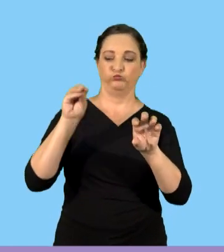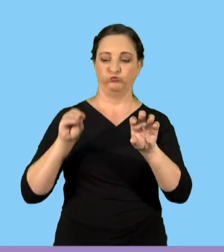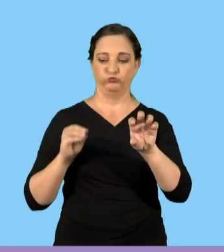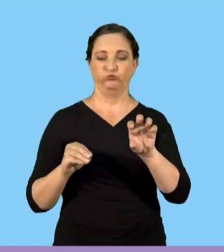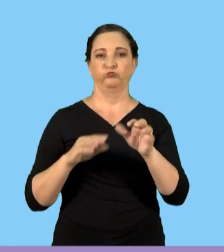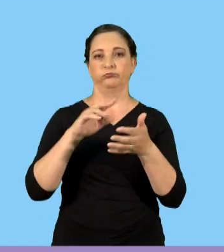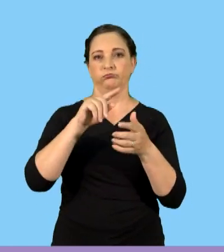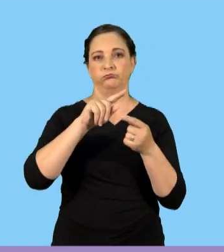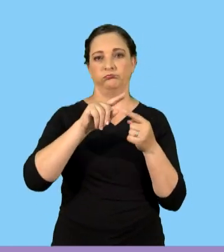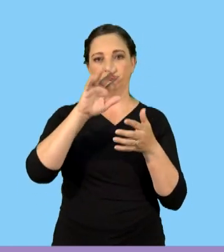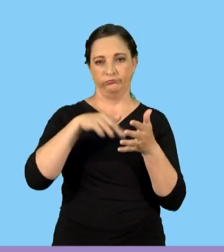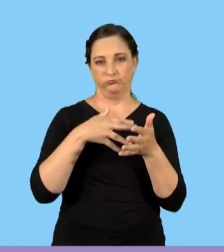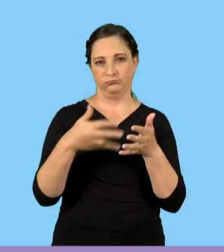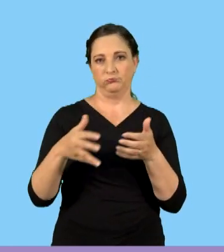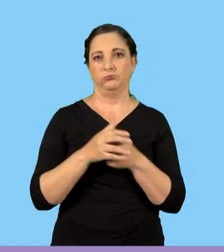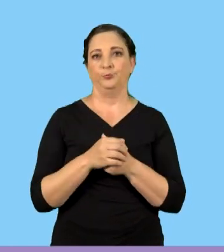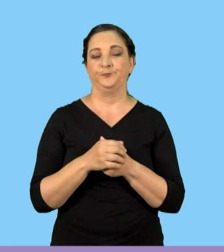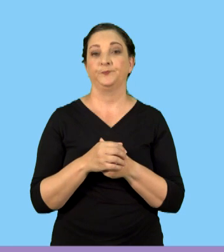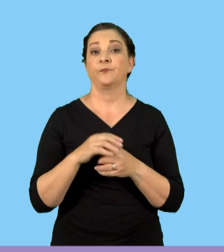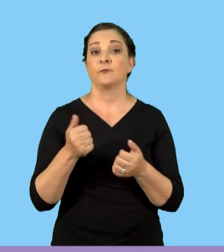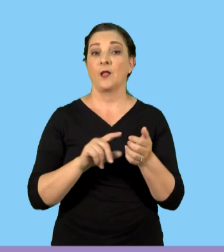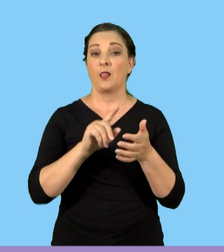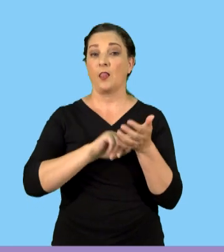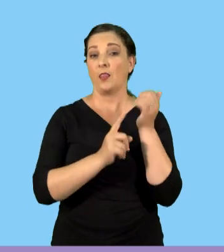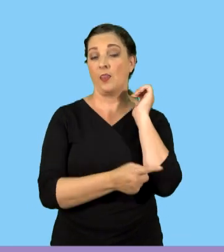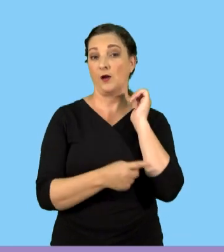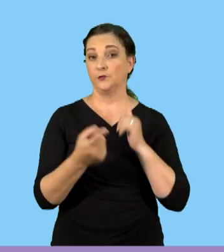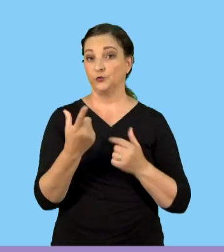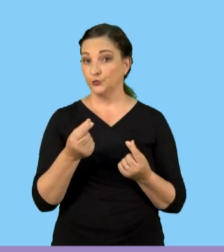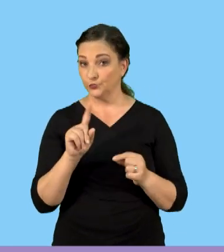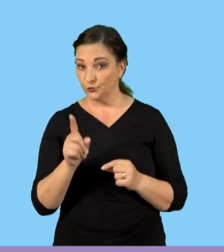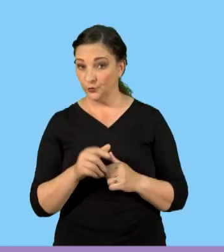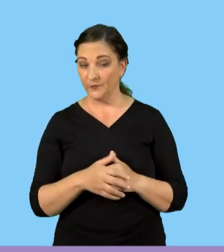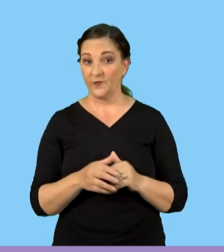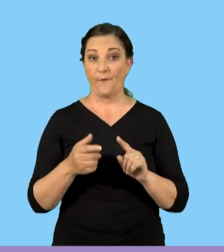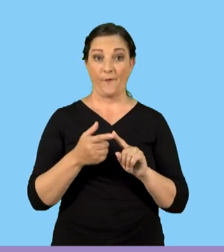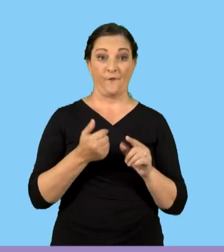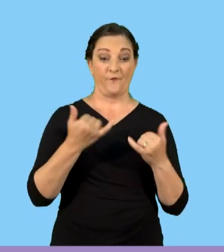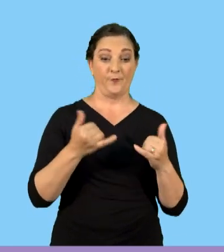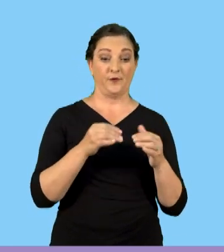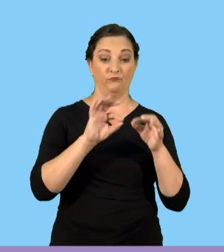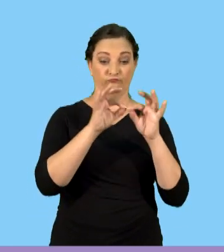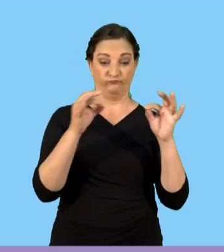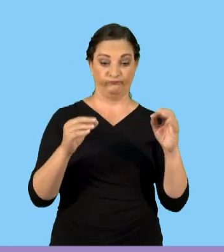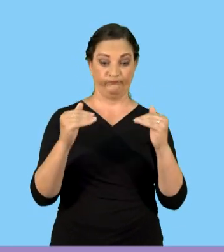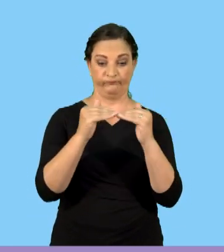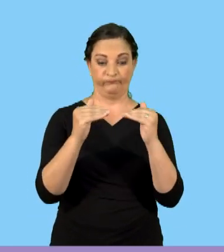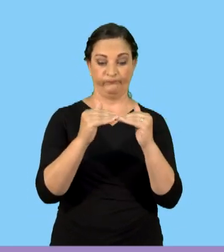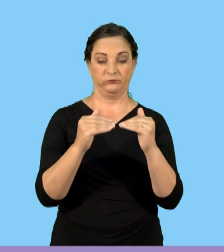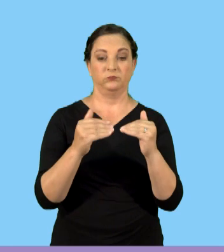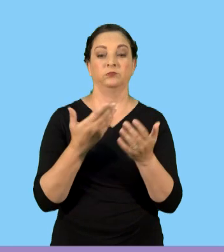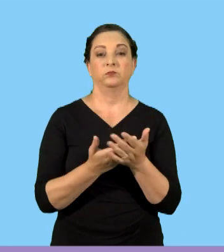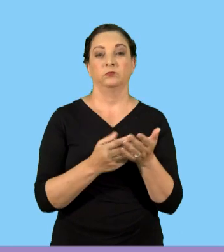diagram. Then we also looked at from the table presentation to the formulas. And lastly, we were looking at from